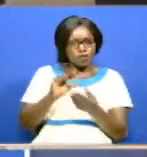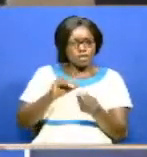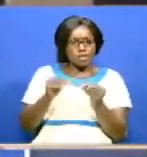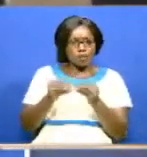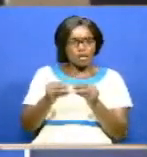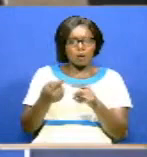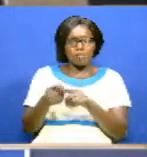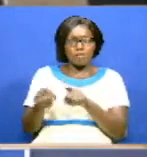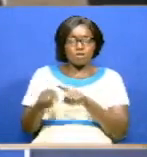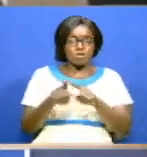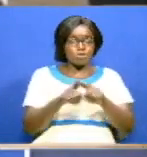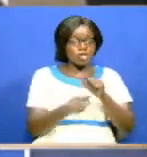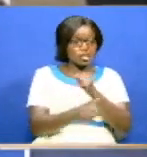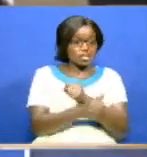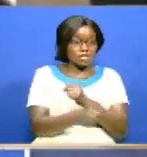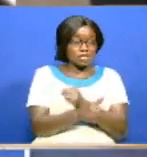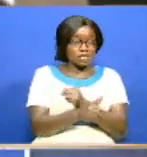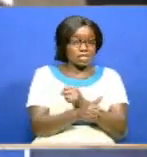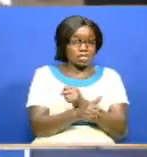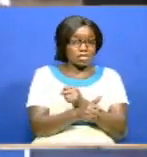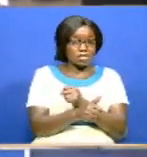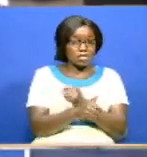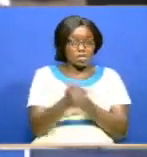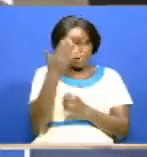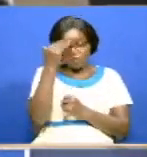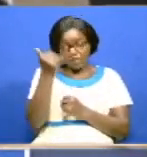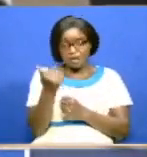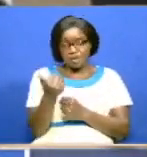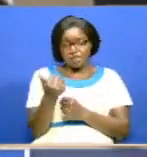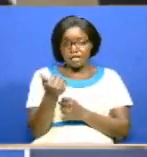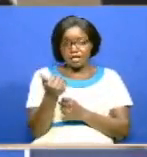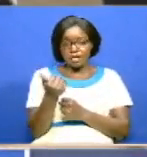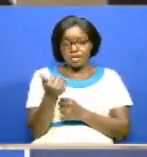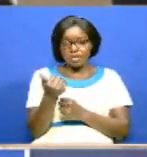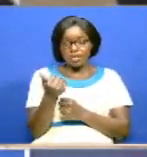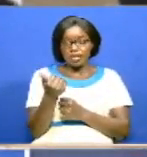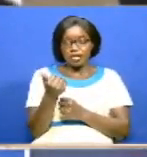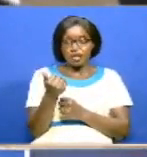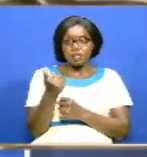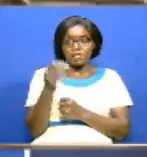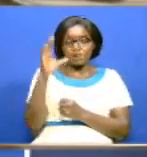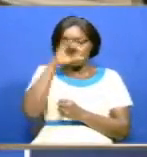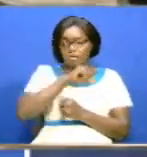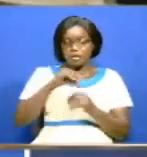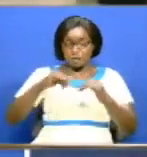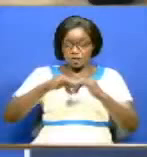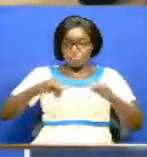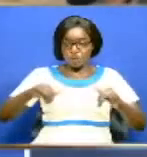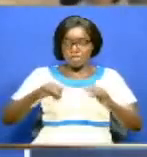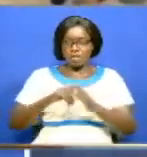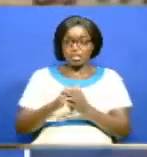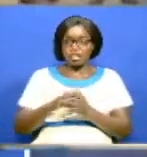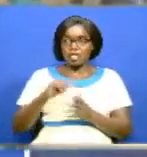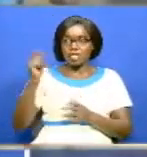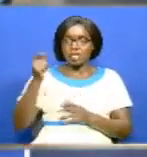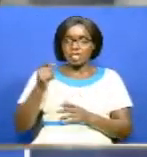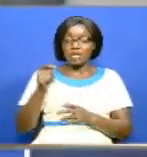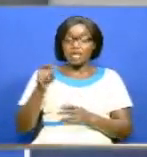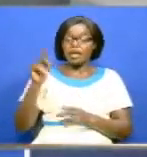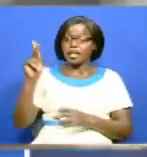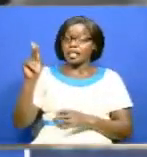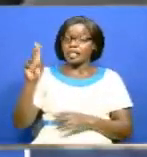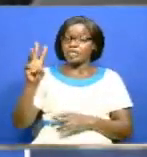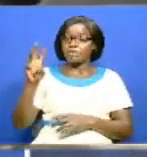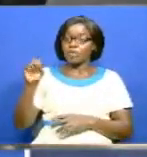also they're endangered. Why are they endangered, these animals? Because of lack of spaces. He noted that Kenya Wildlife Service, together